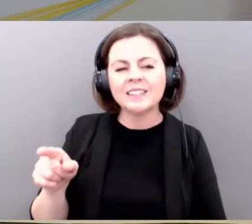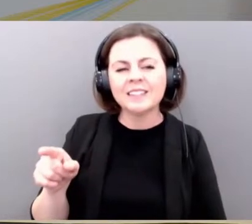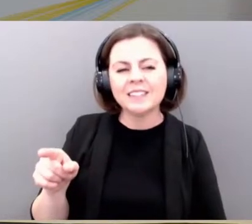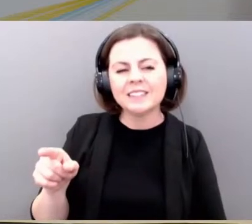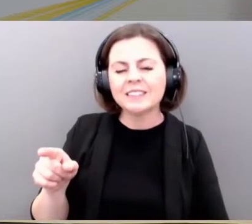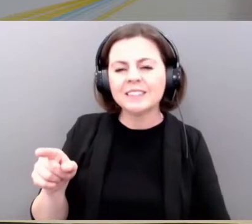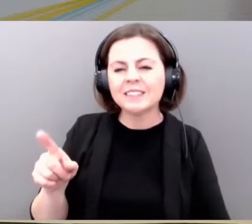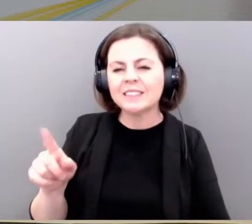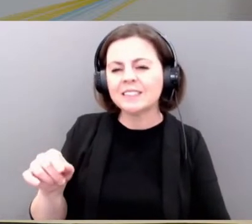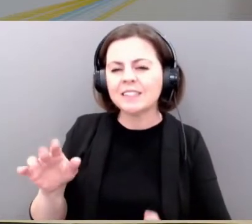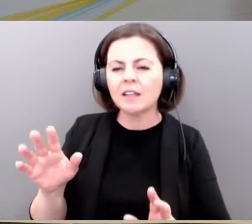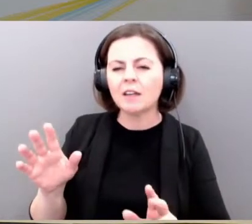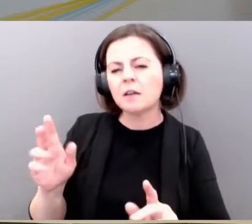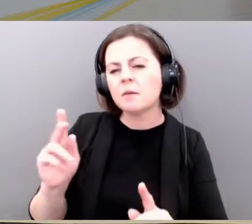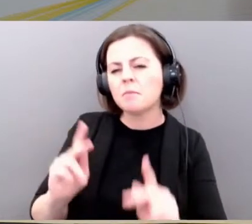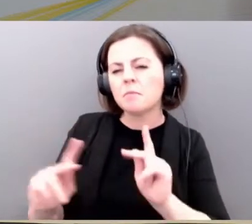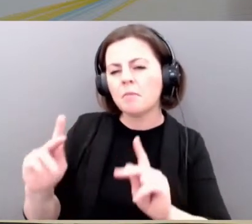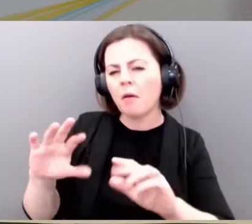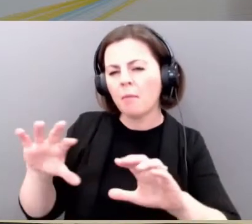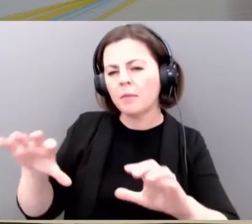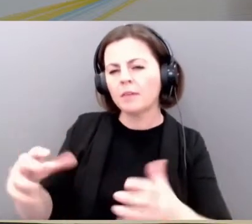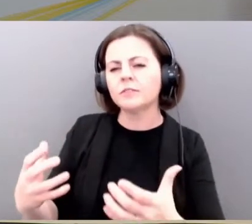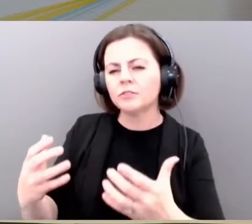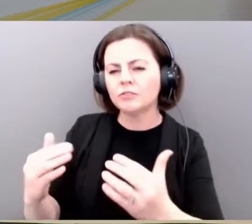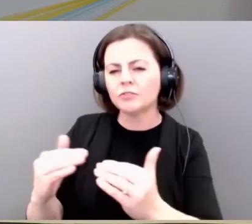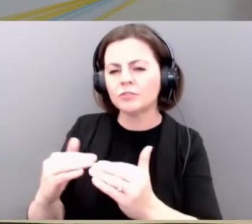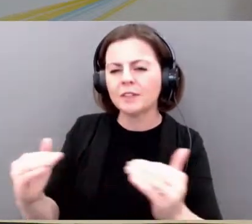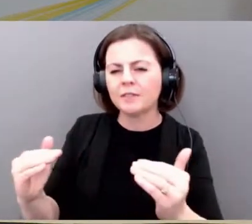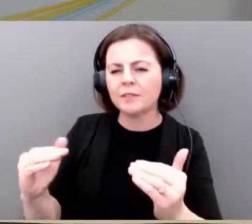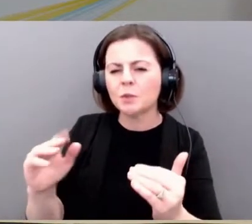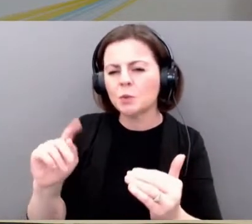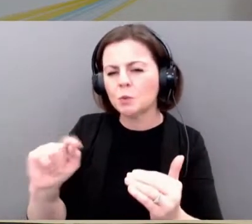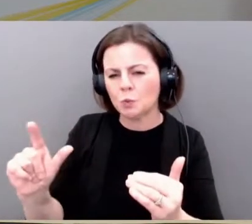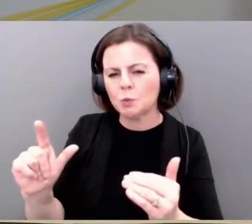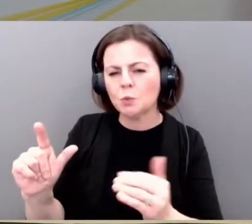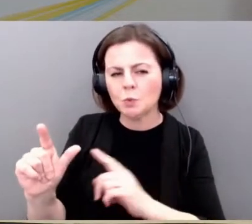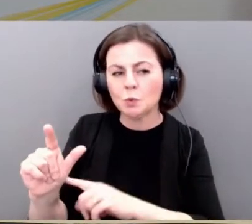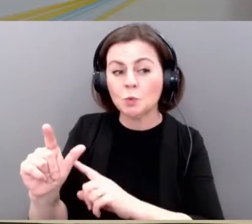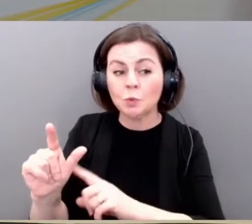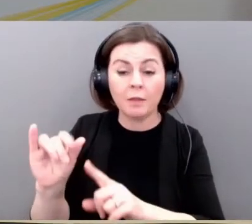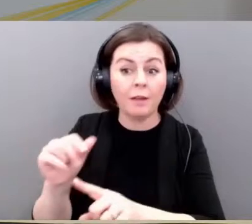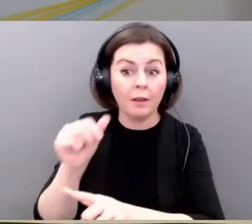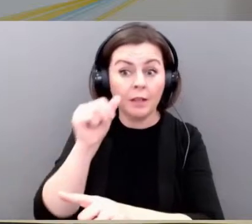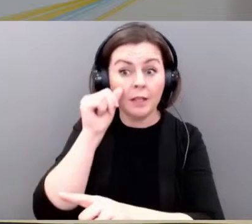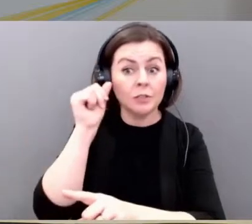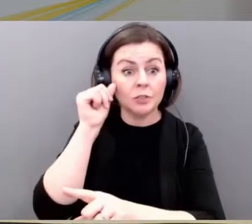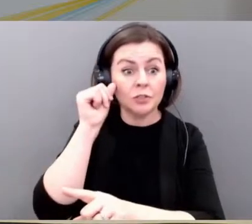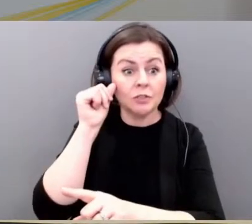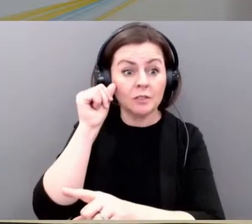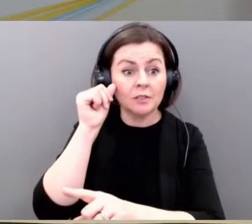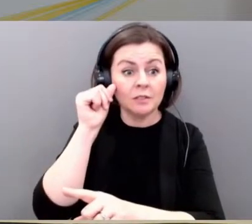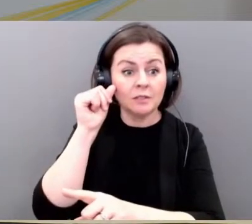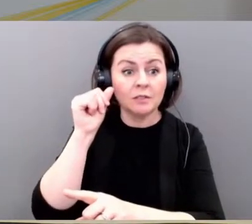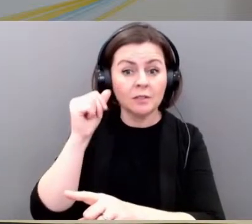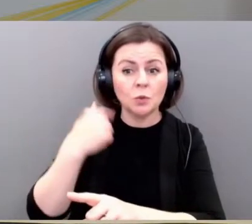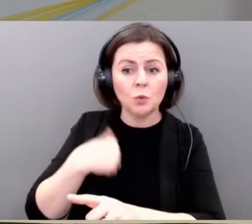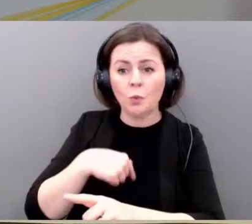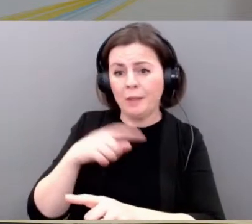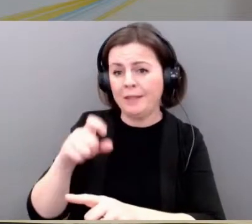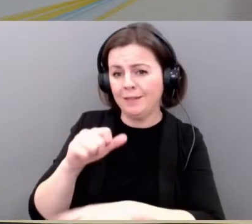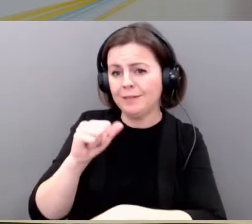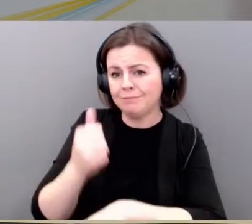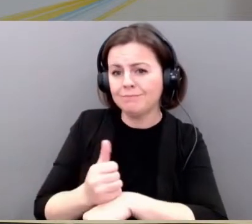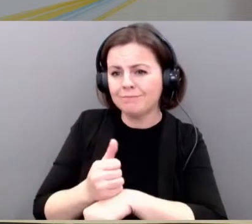tool, which was what was needed yesterday, and so I think that's